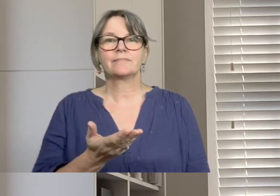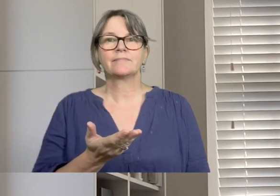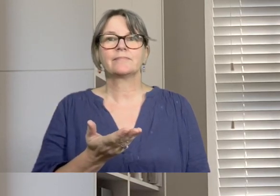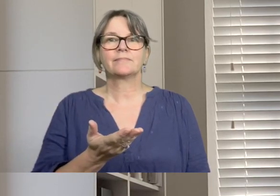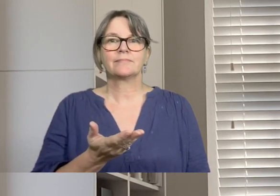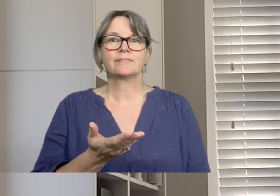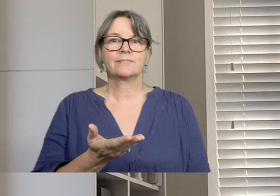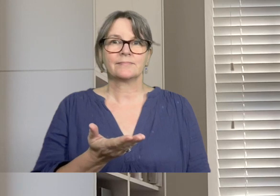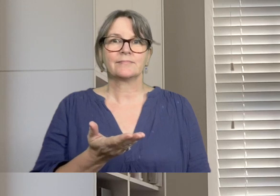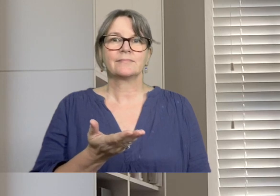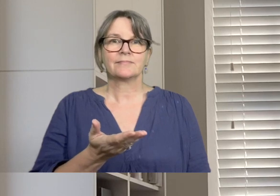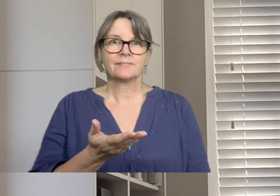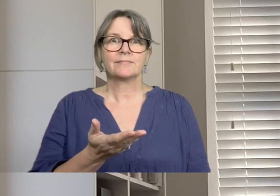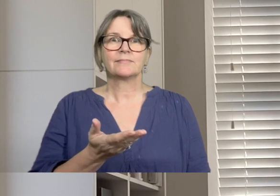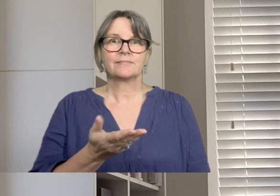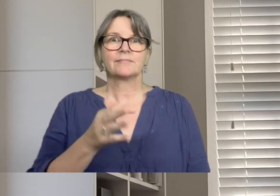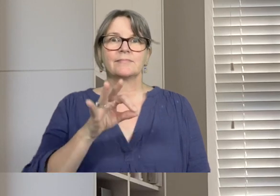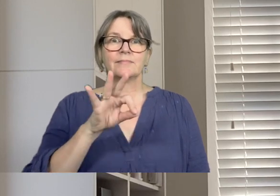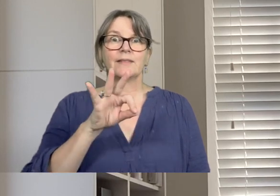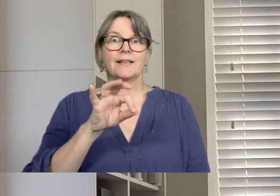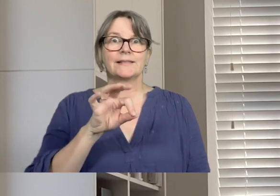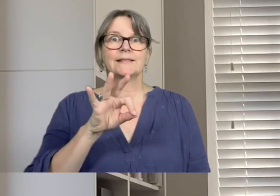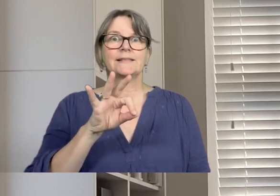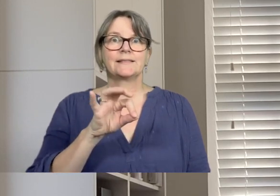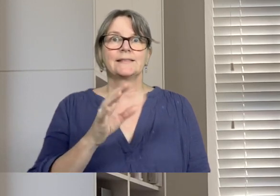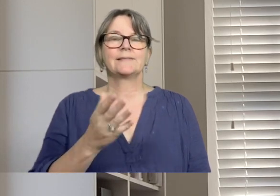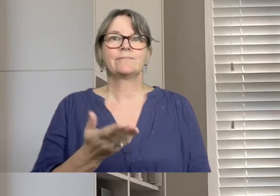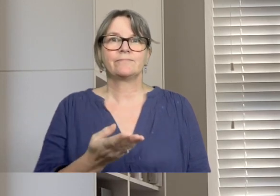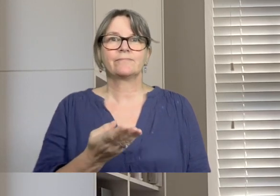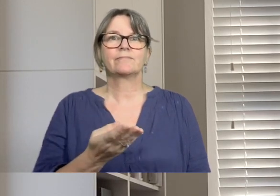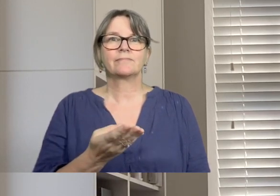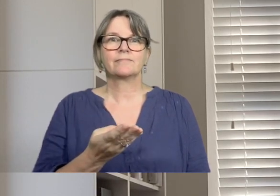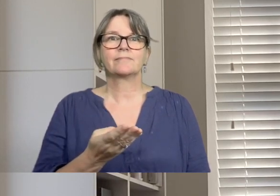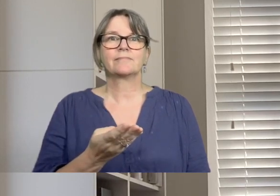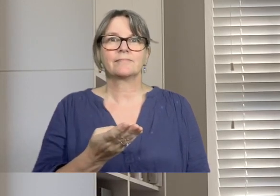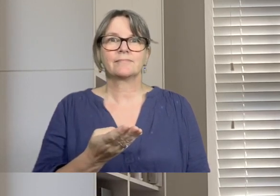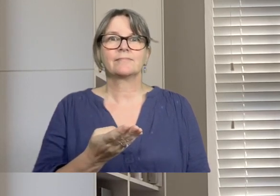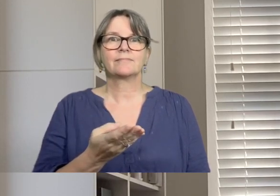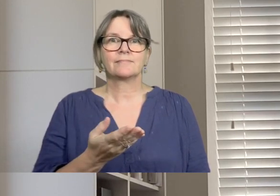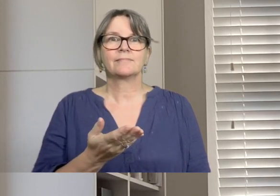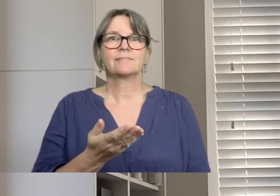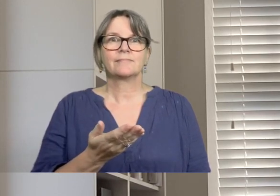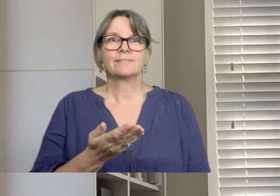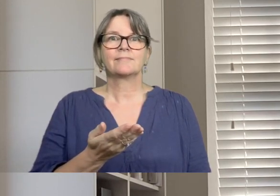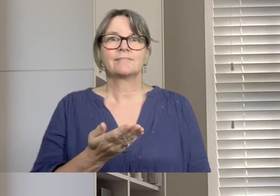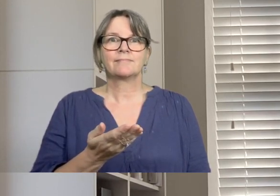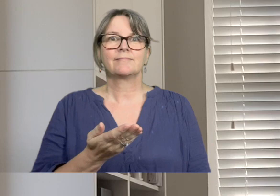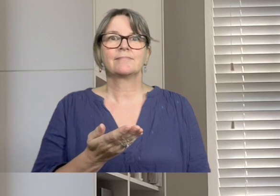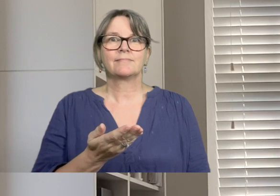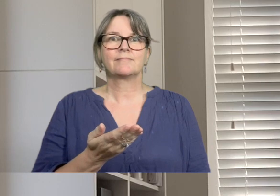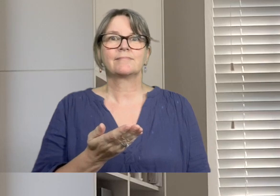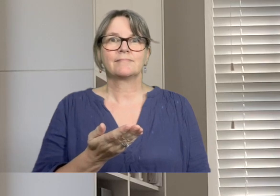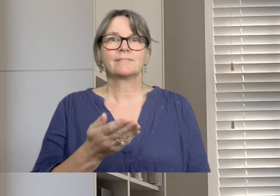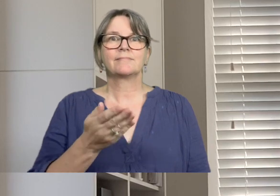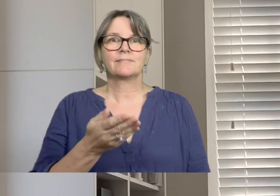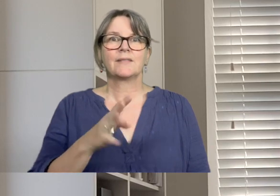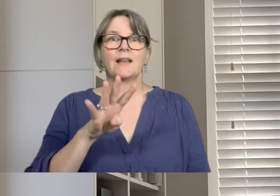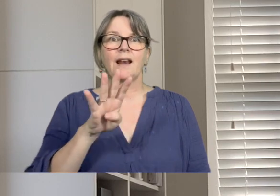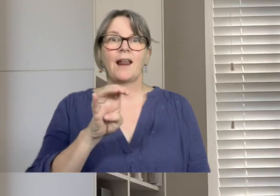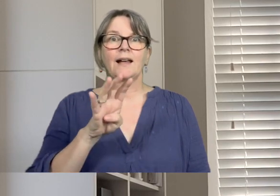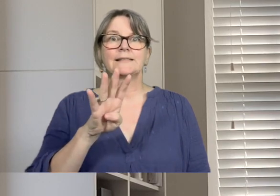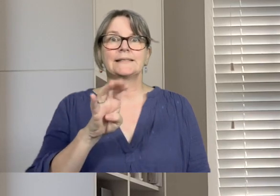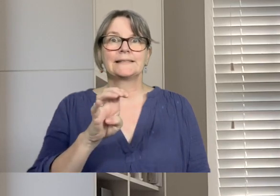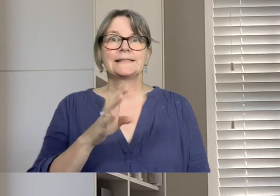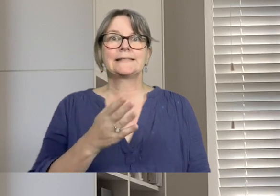3, 4, 5, 70, 2, 3, 4, 5, out, 2, 3, 4, 5, in, 2, 3, 4,